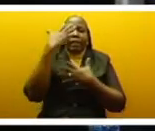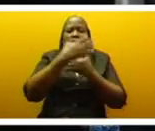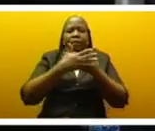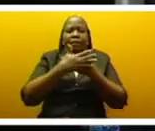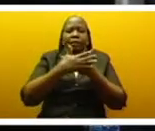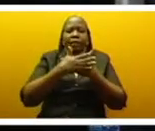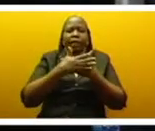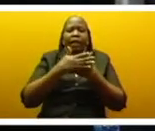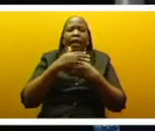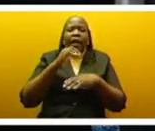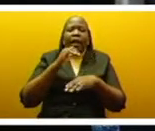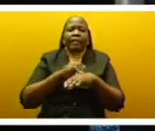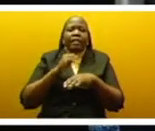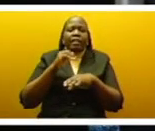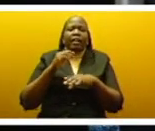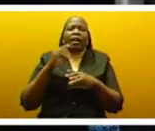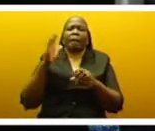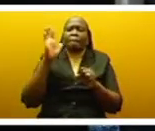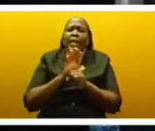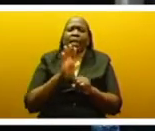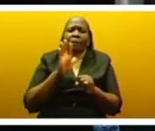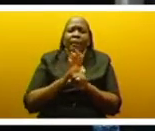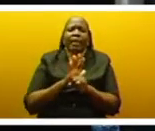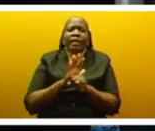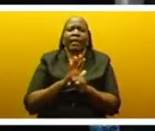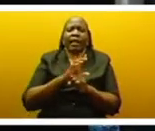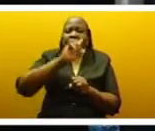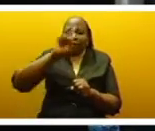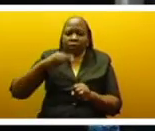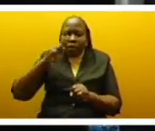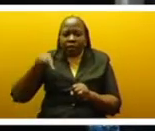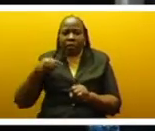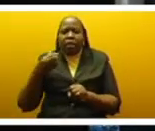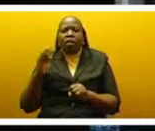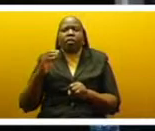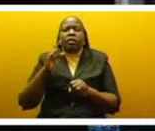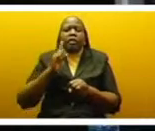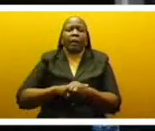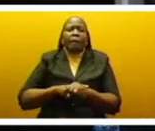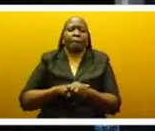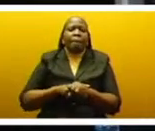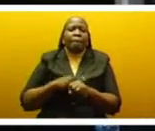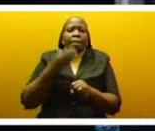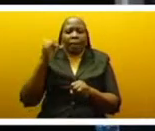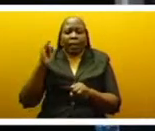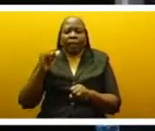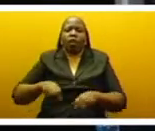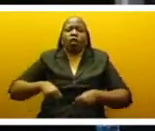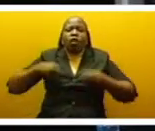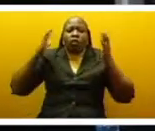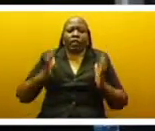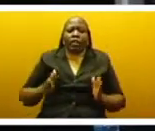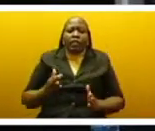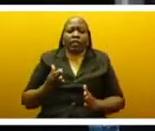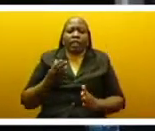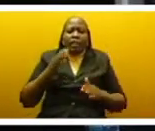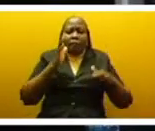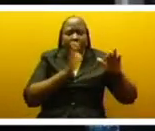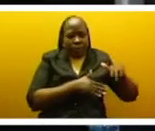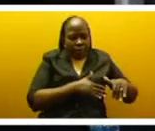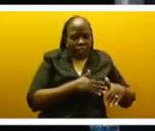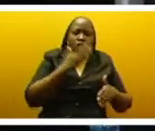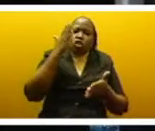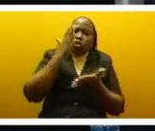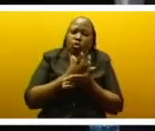thousands of times by officers at the Bomas. And so clearly, you had returning